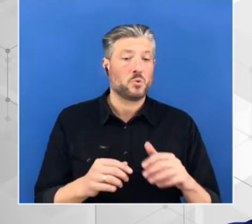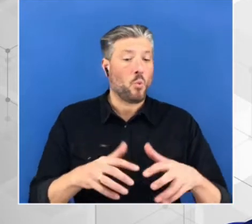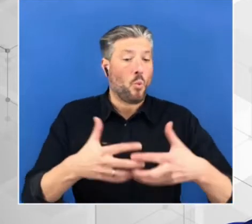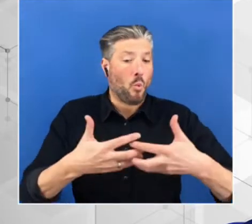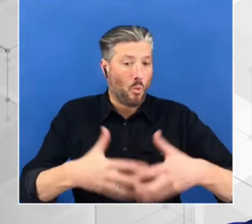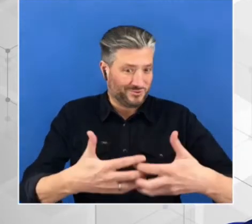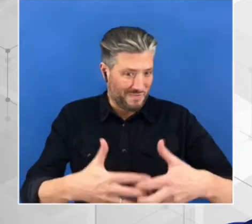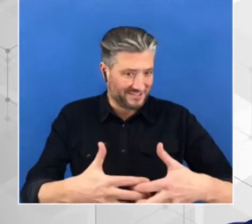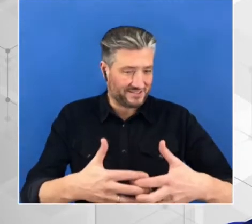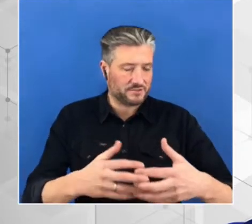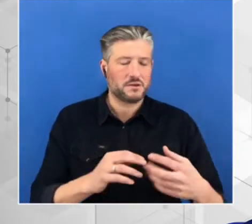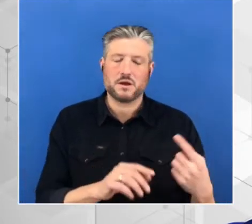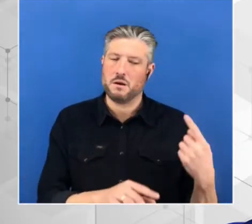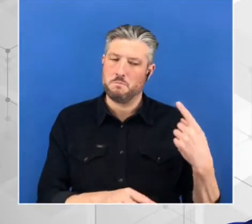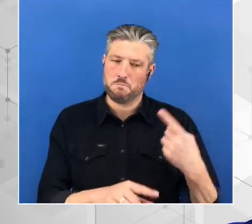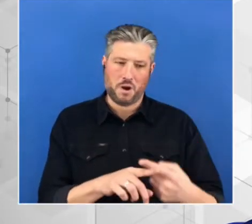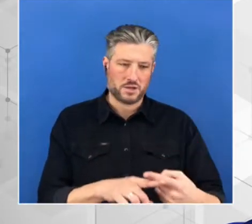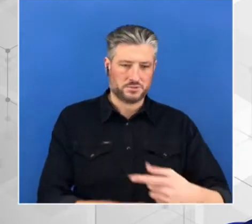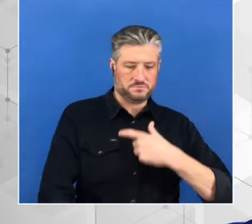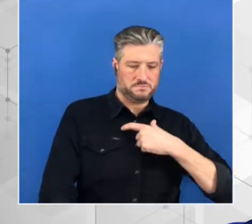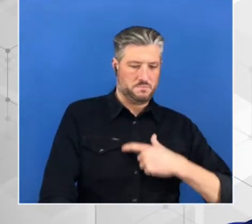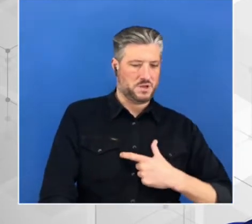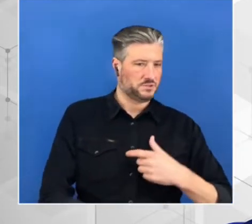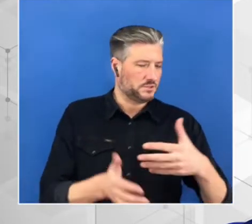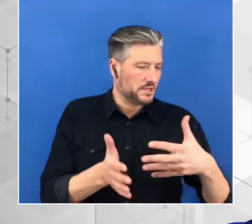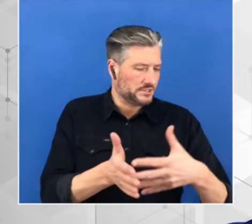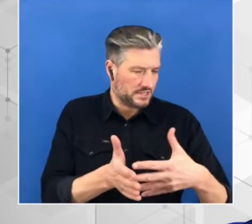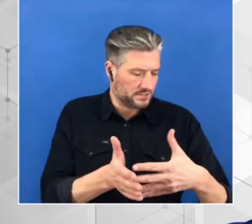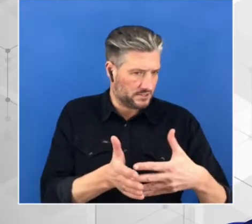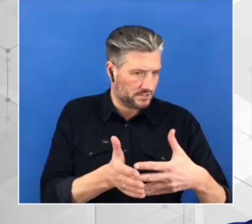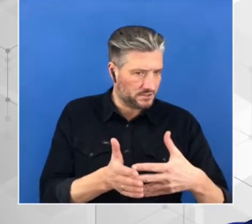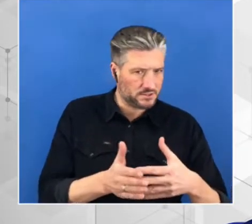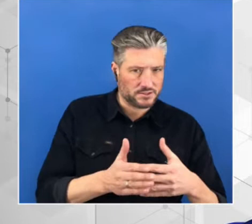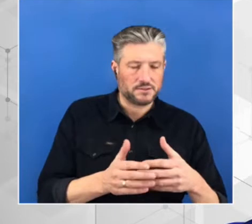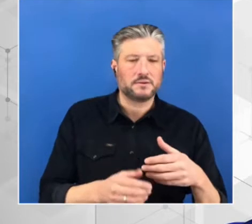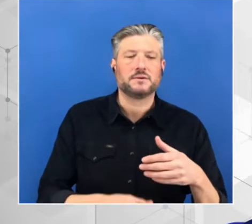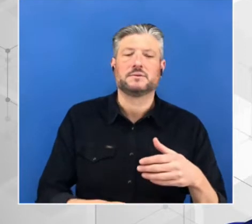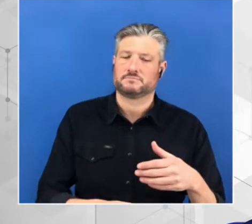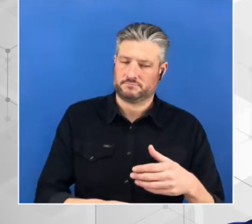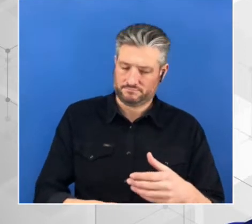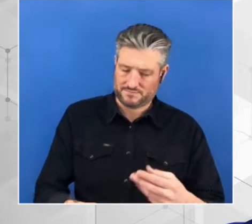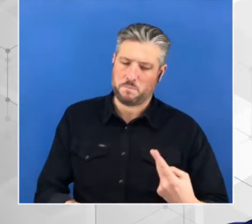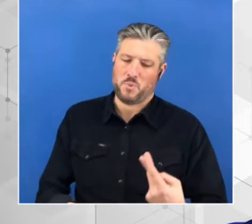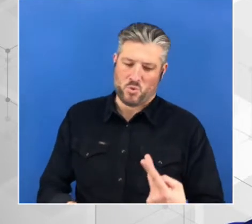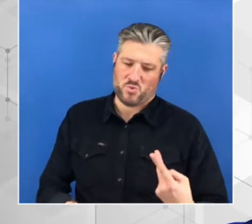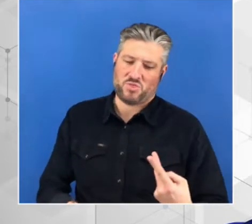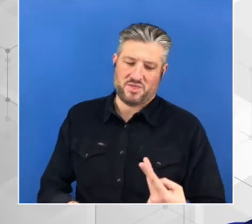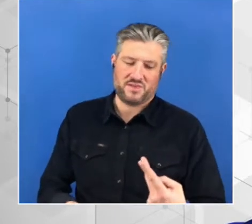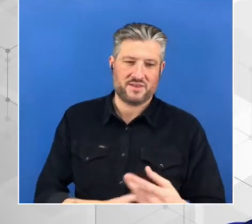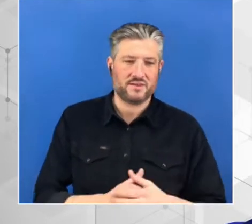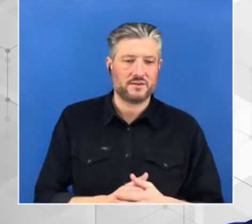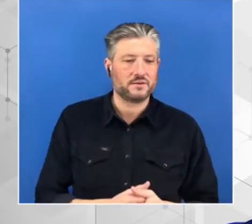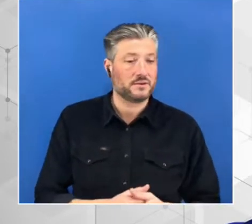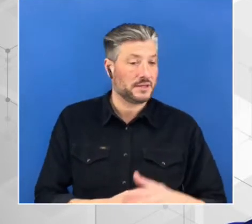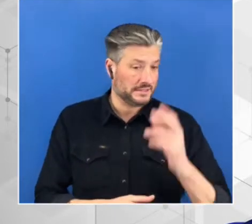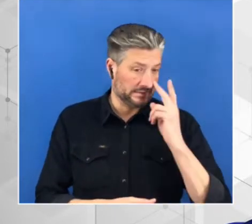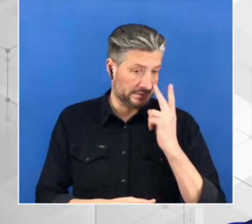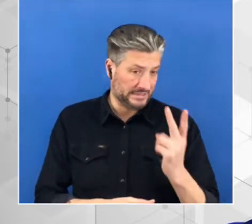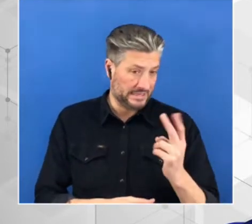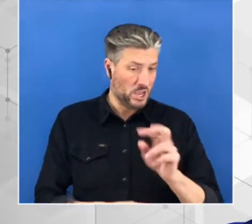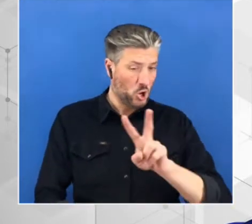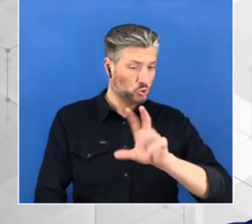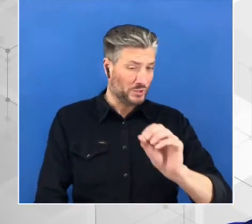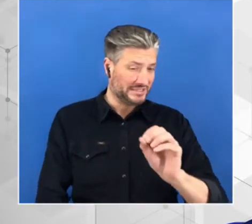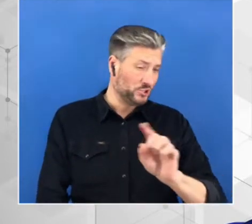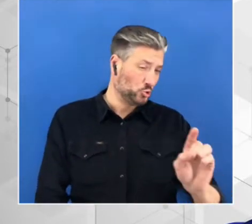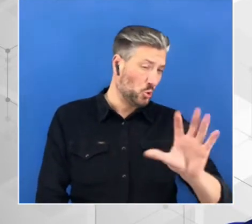we've seen that between 20 and 50% of all the accessibility issues can automatically be